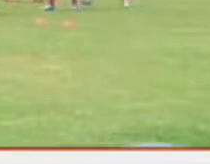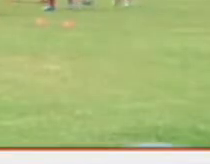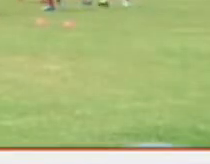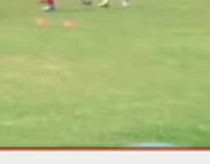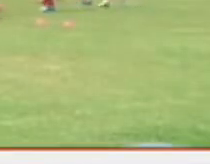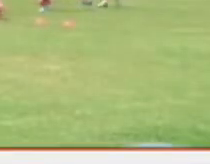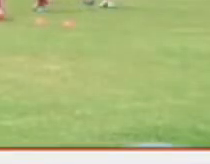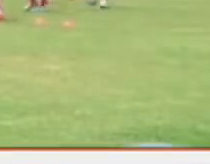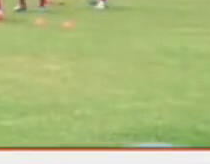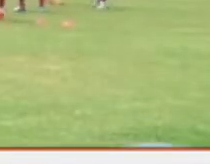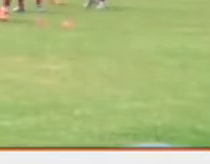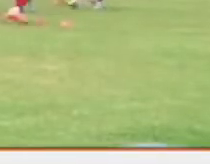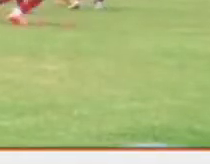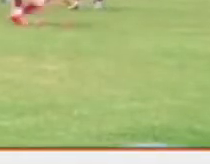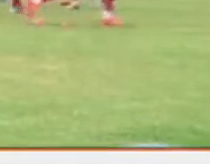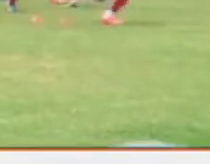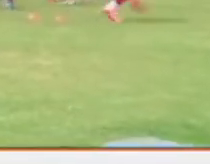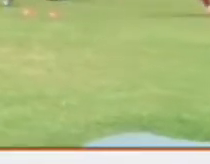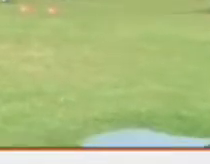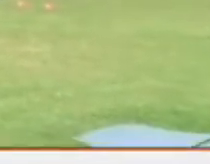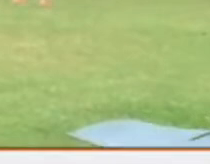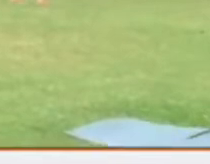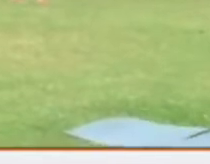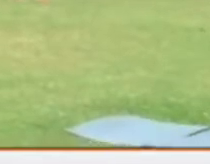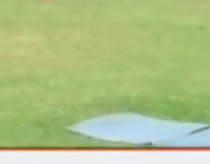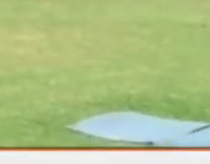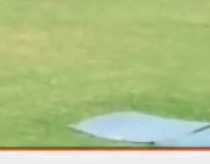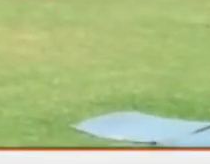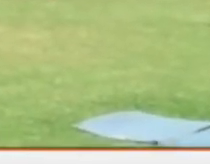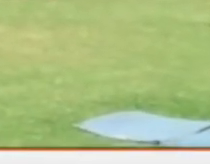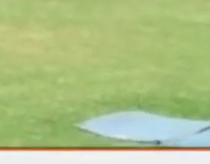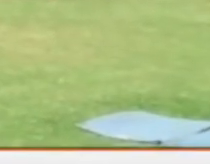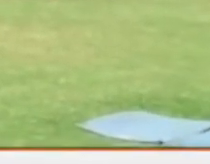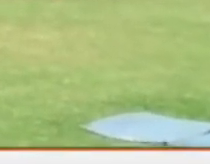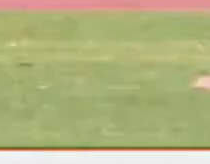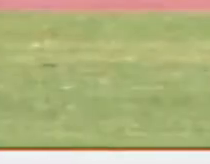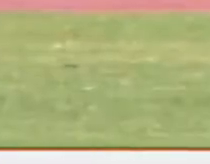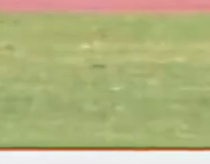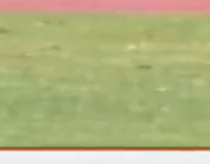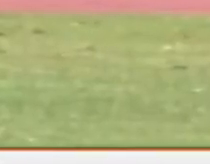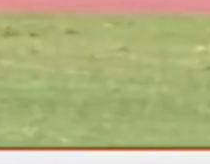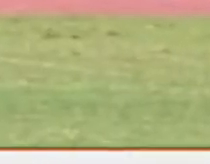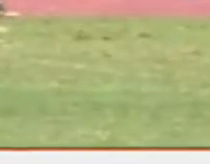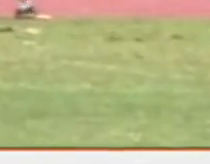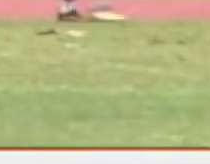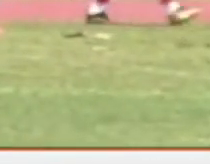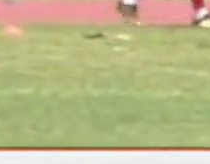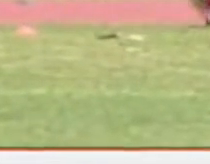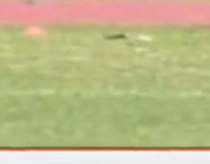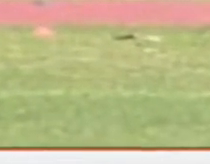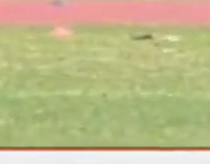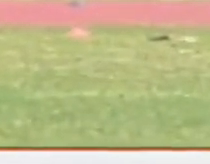It's going so hard. It's going like tap, tap, tap, move, tap and move, tap and move.